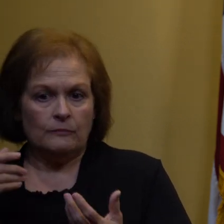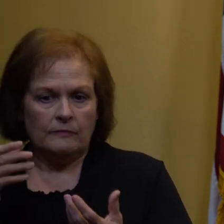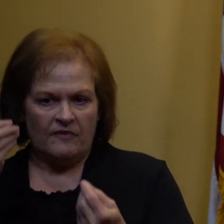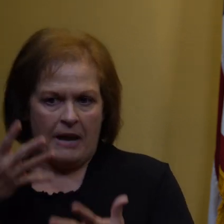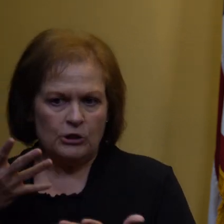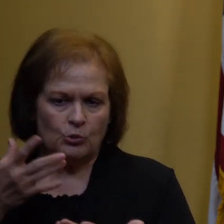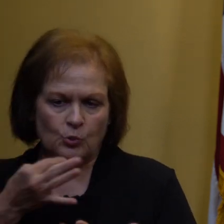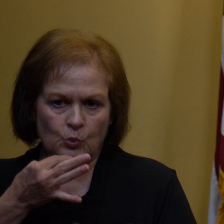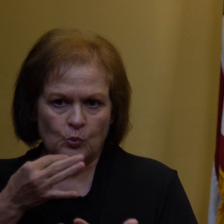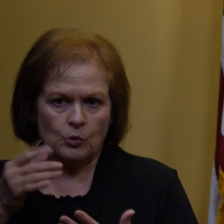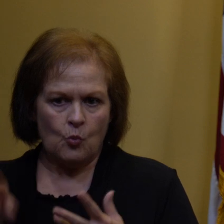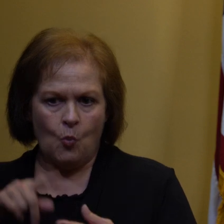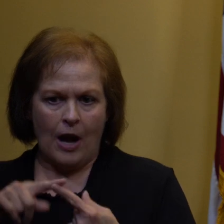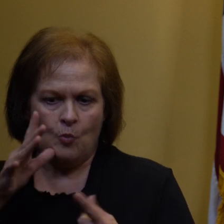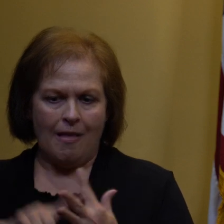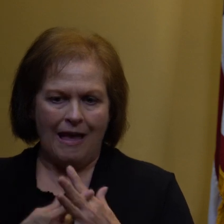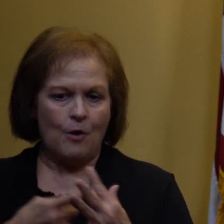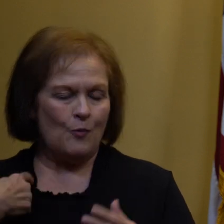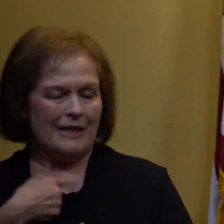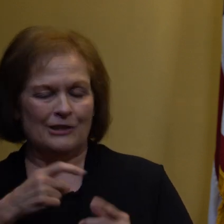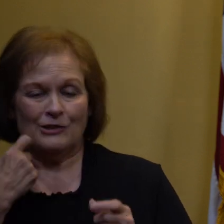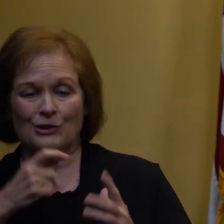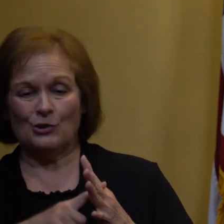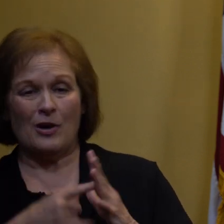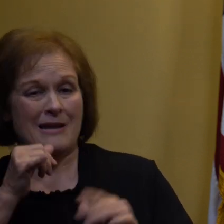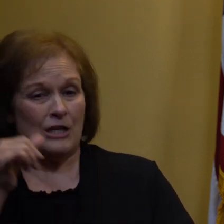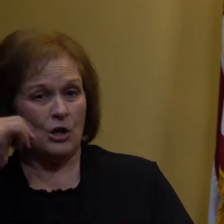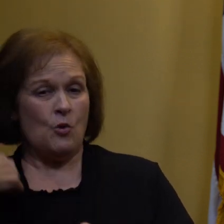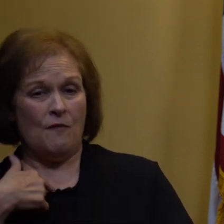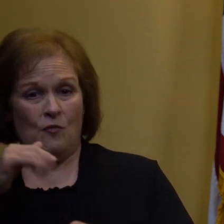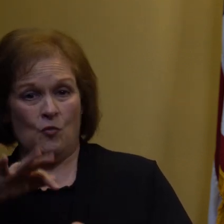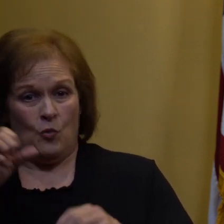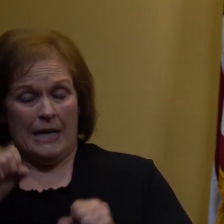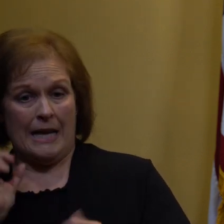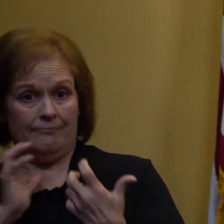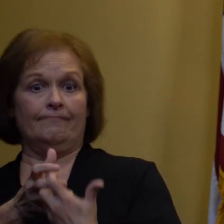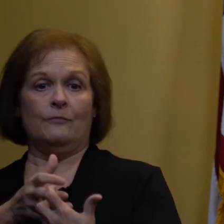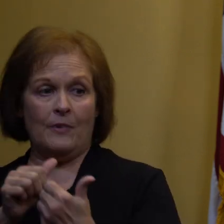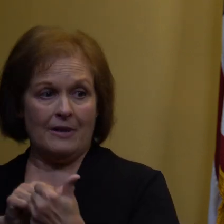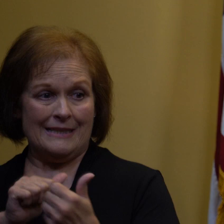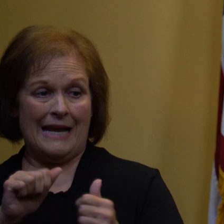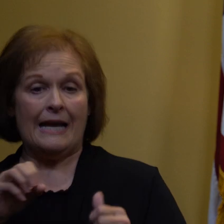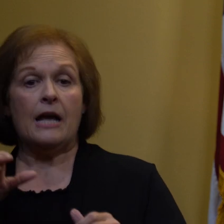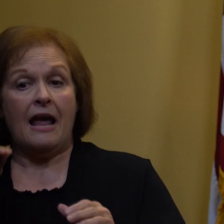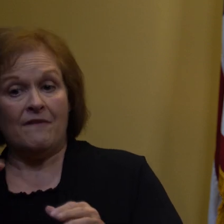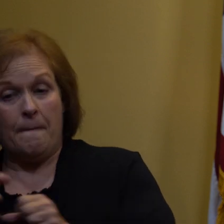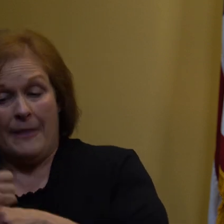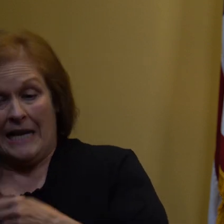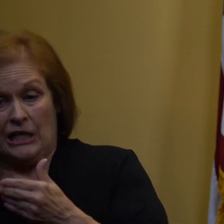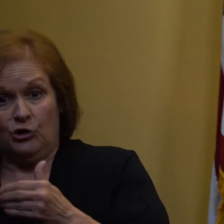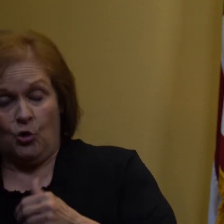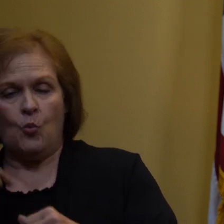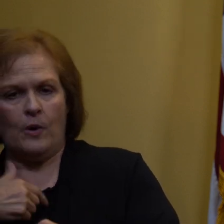I said, I just initiated this on yesterday. If we can just align it with the current CEA, of course, that makes it easier, and we